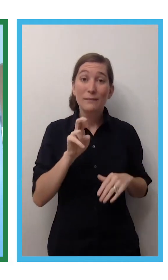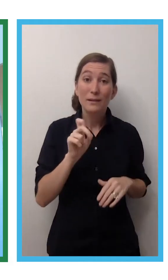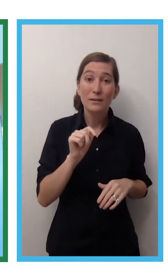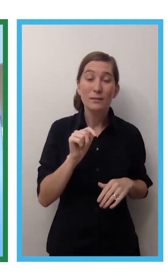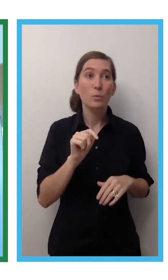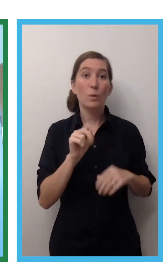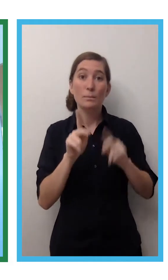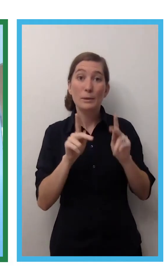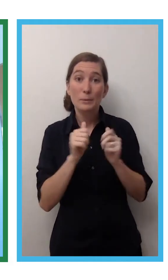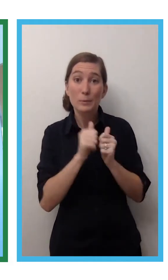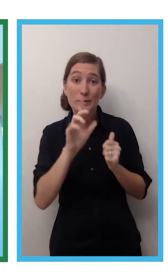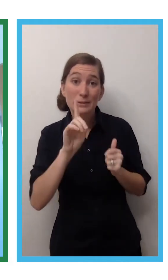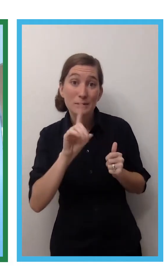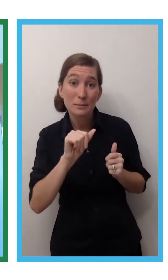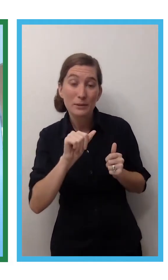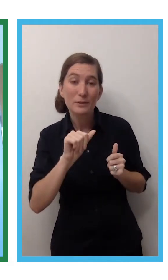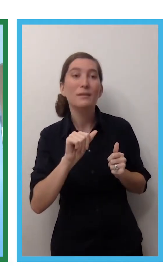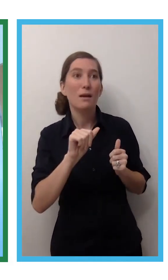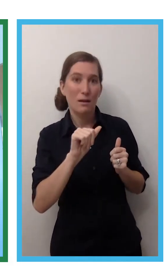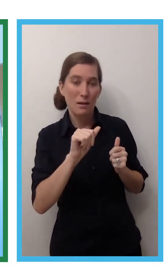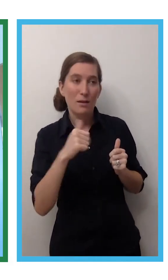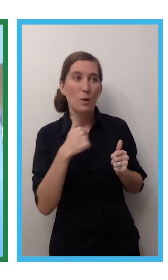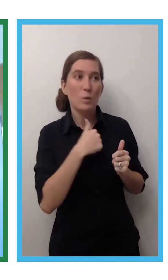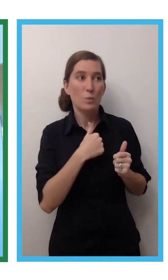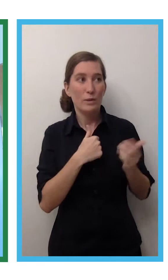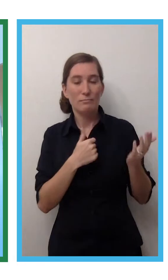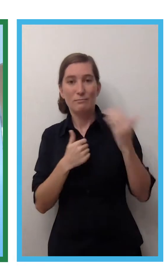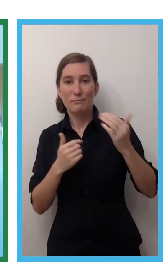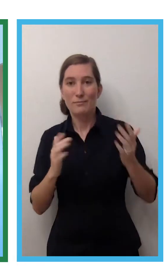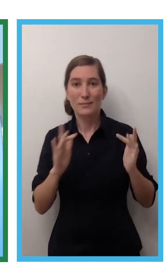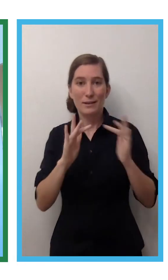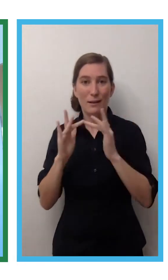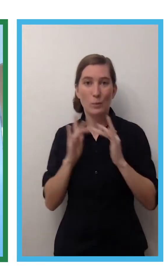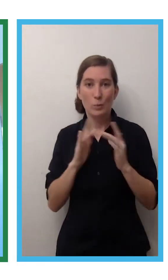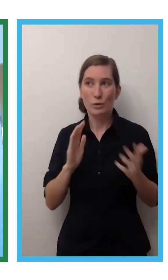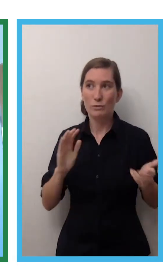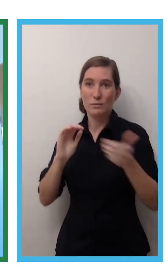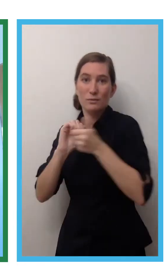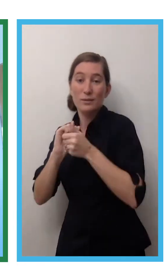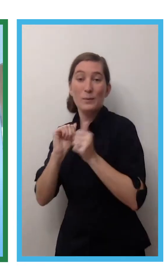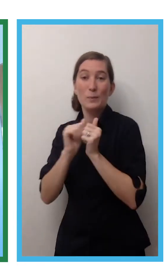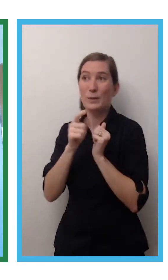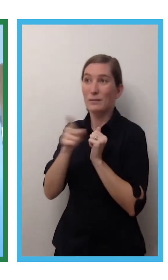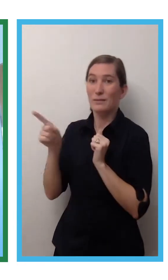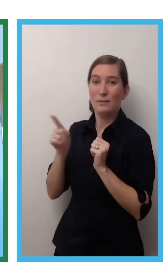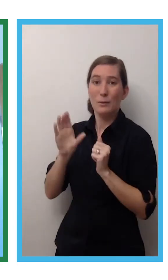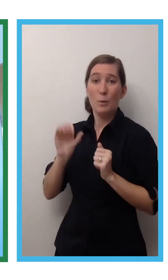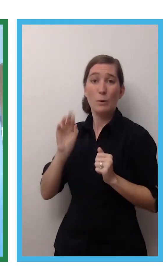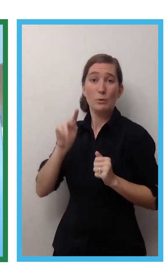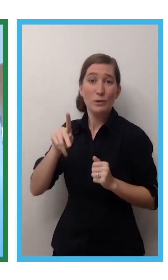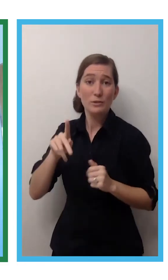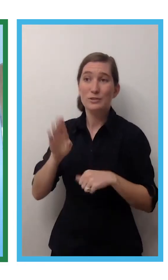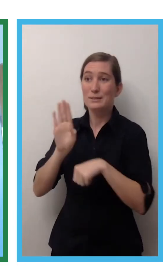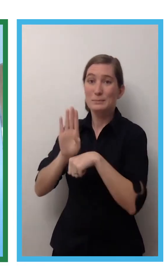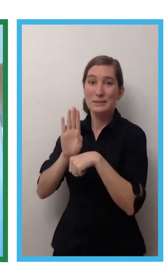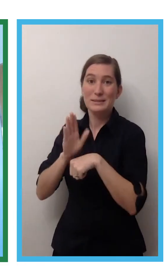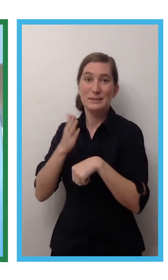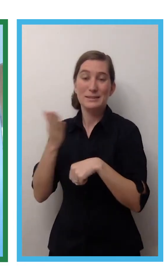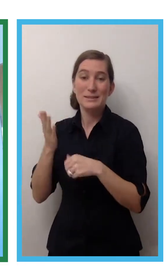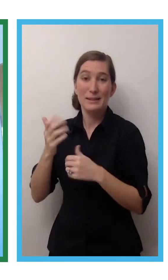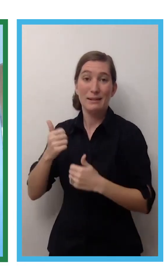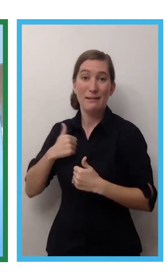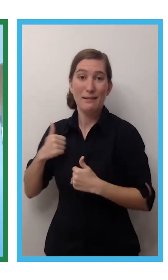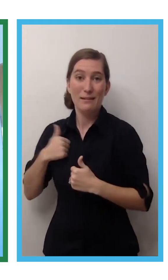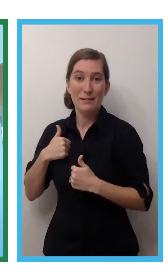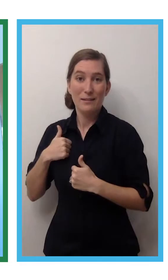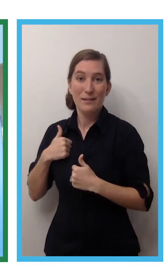supplier, and we connect them with corporations and governments across Canada that are looking to do business with them and officially add them to their